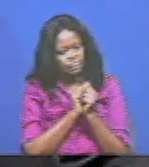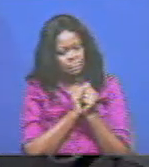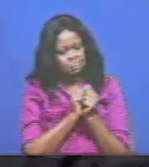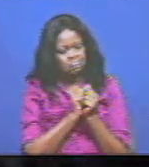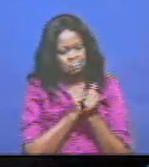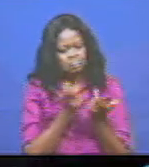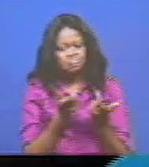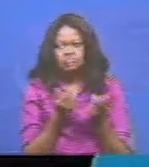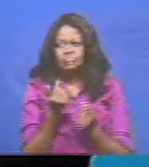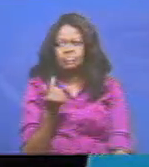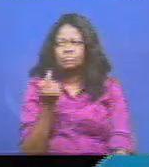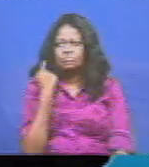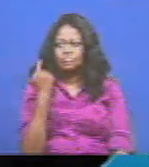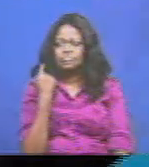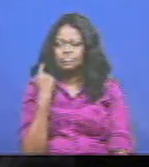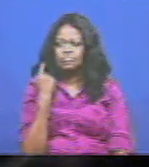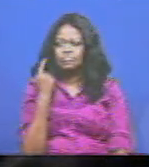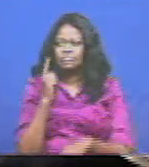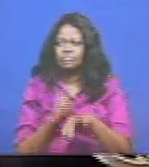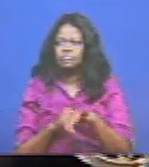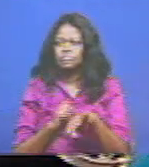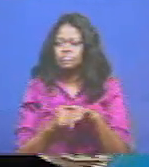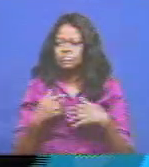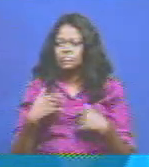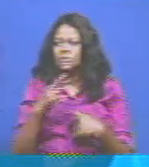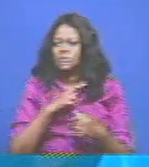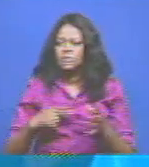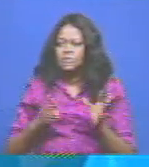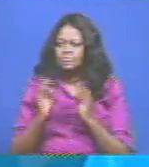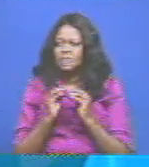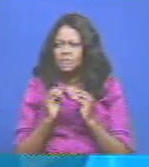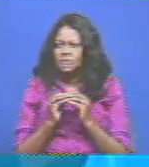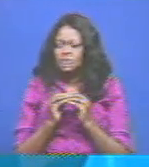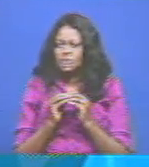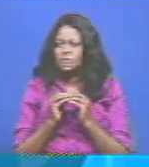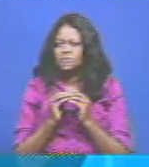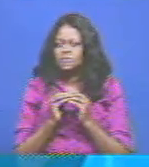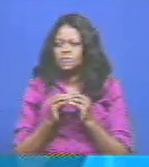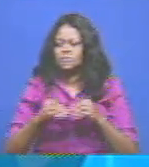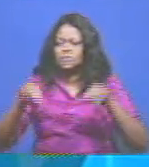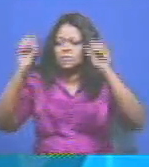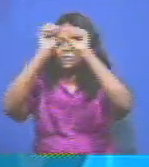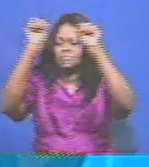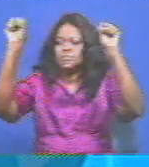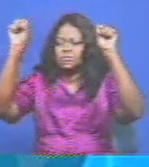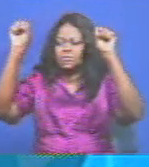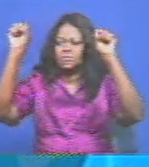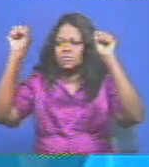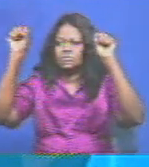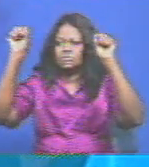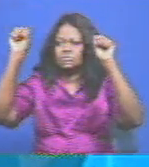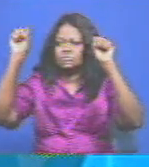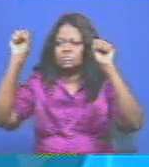yesterday during, it was a religious meeting at the Kasarani, the president also vented